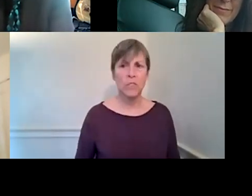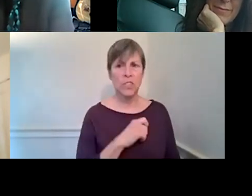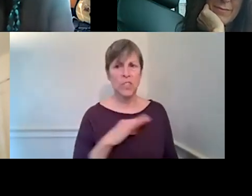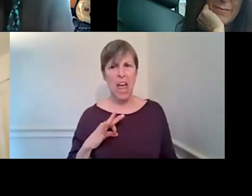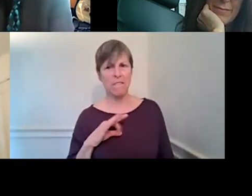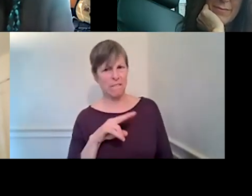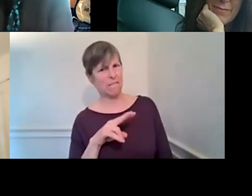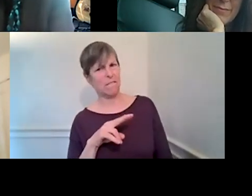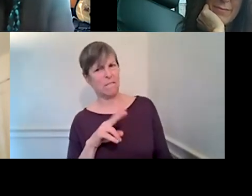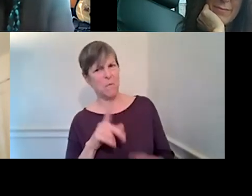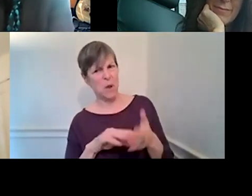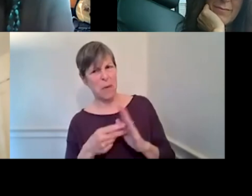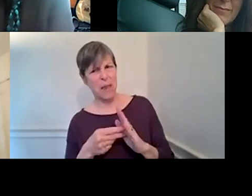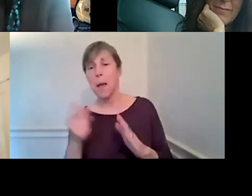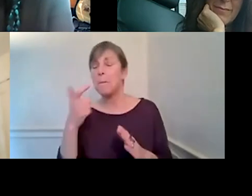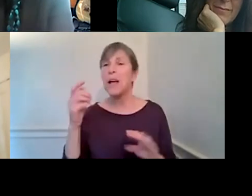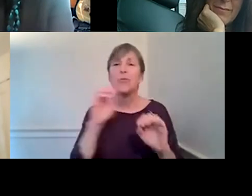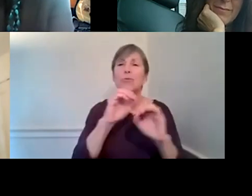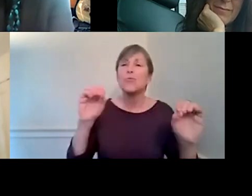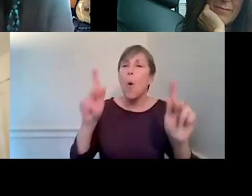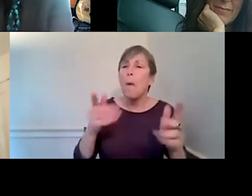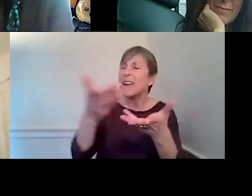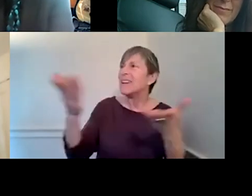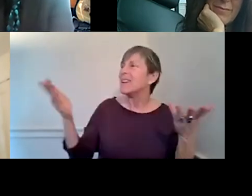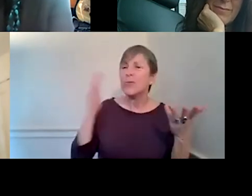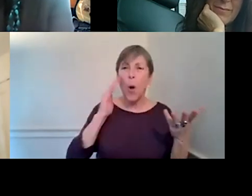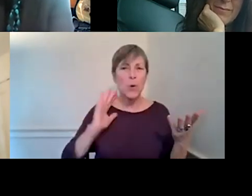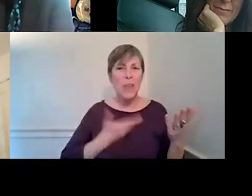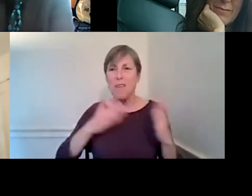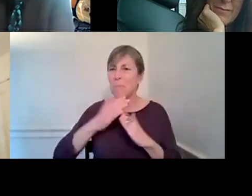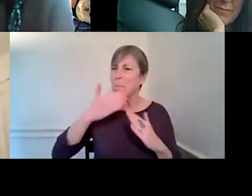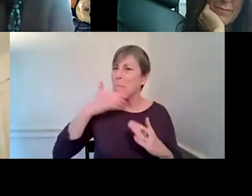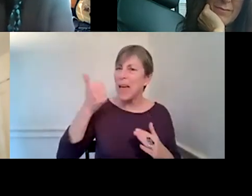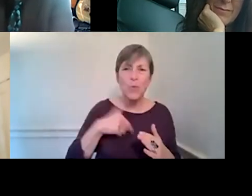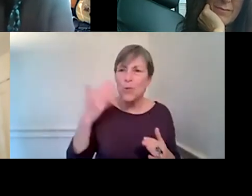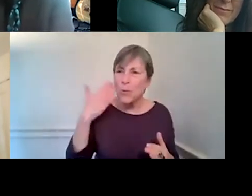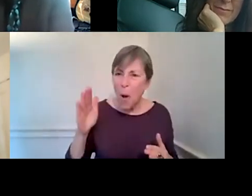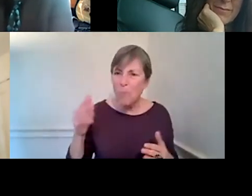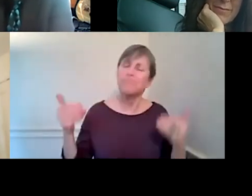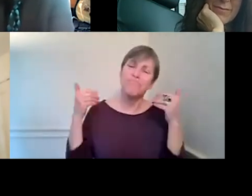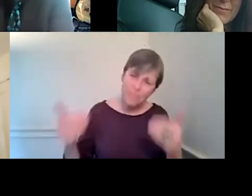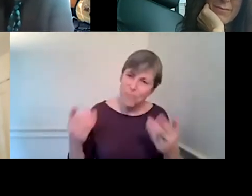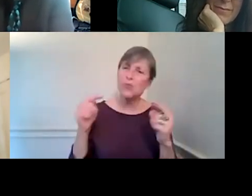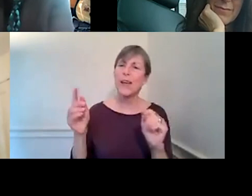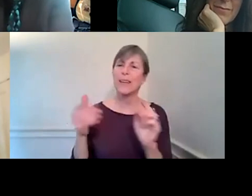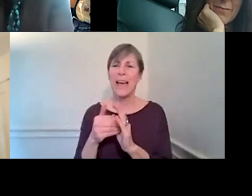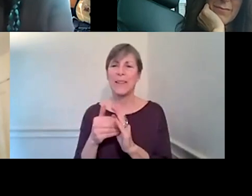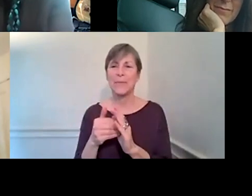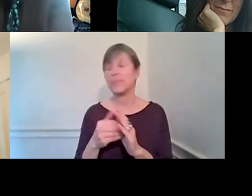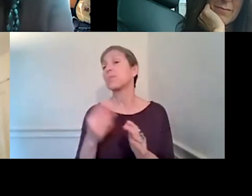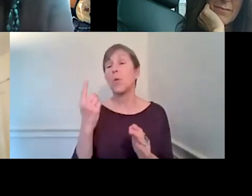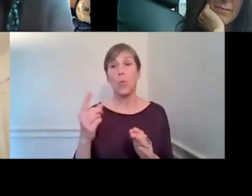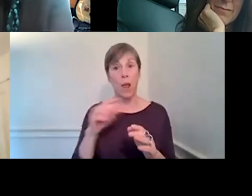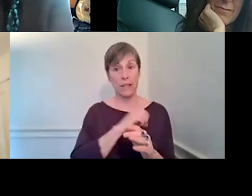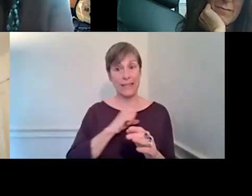you mean? I said, because none of us knows what our best is. So let's go back, let's try. And I had one particular staff